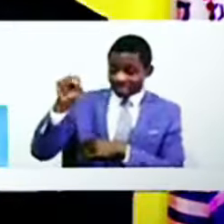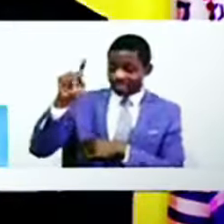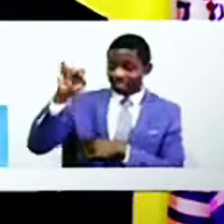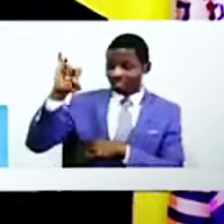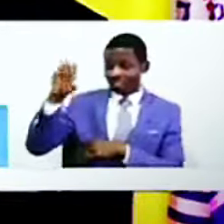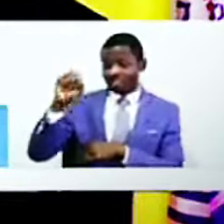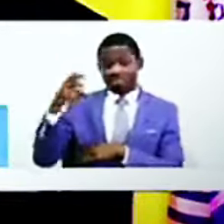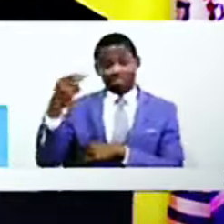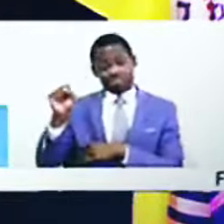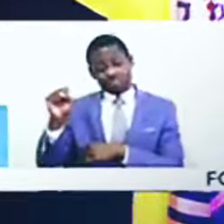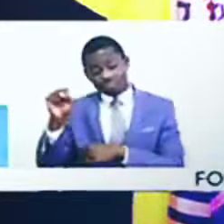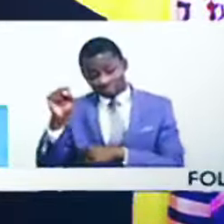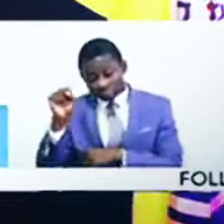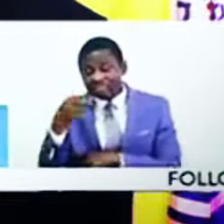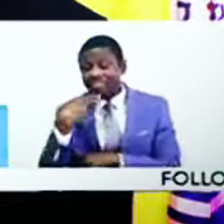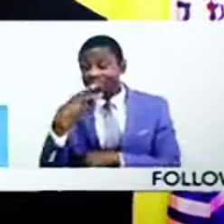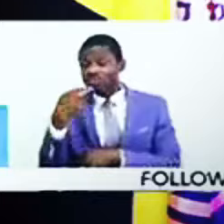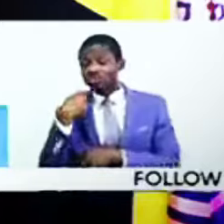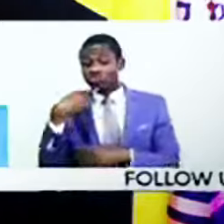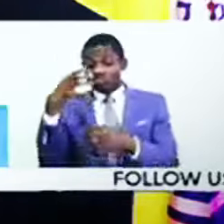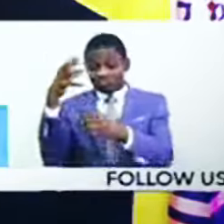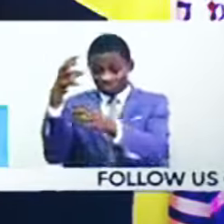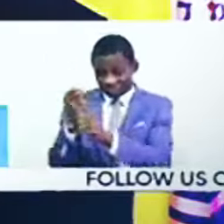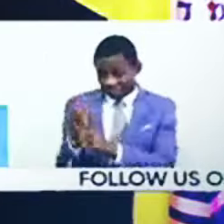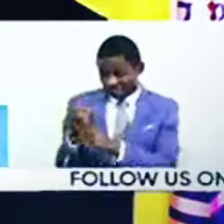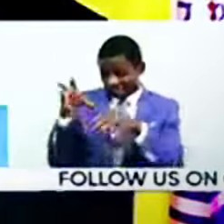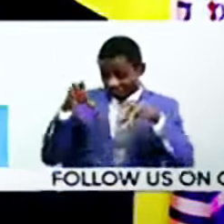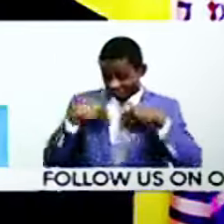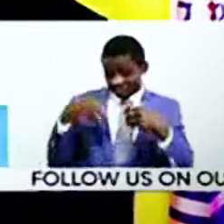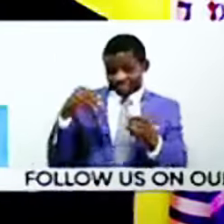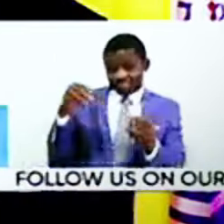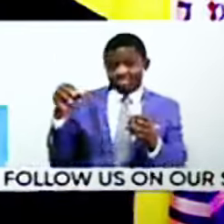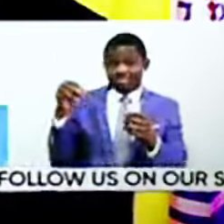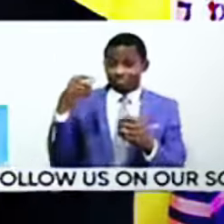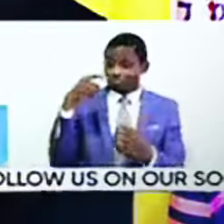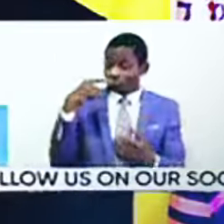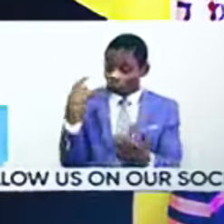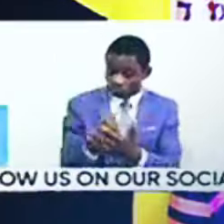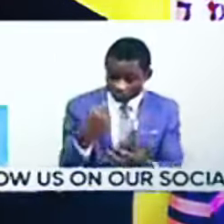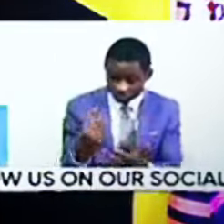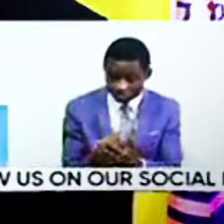they sent Barnabas to the brethren in